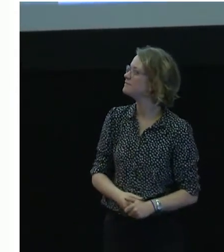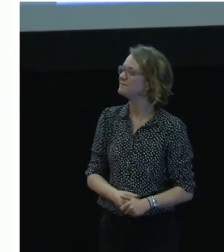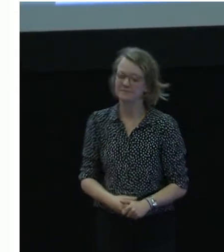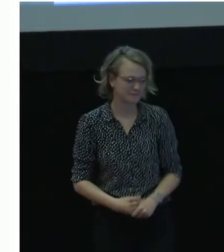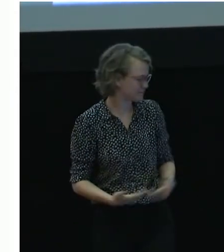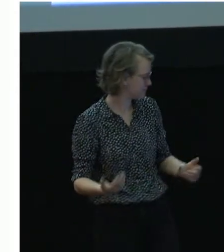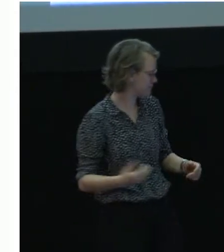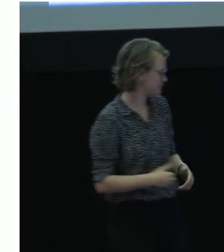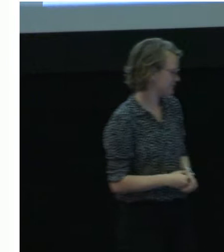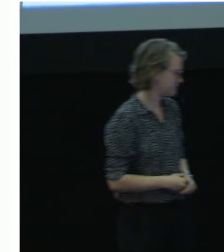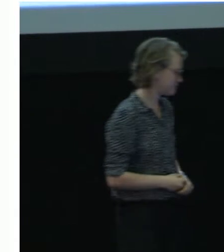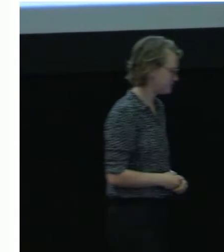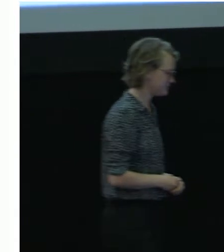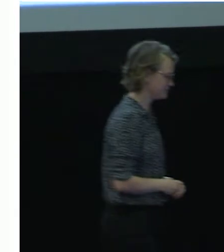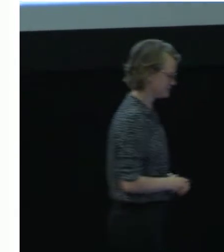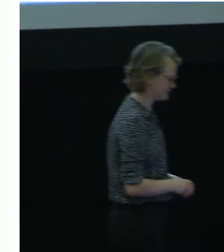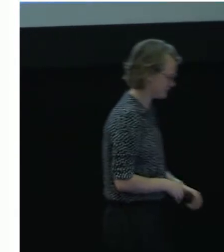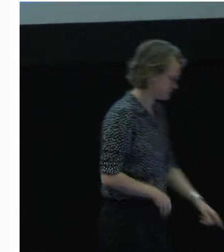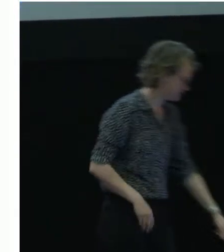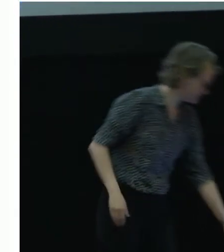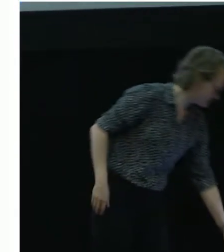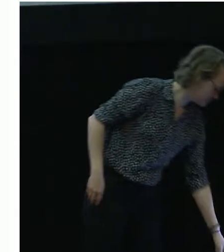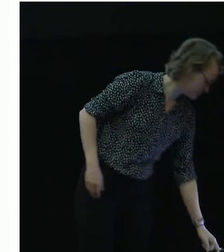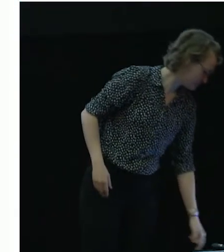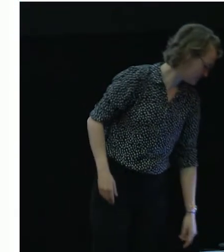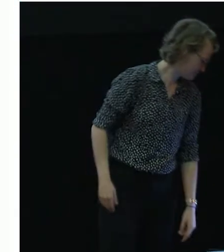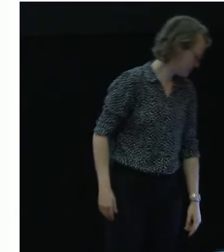the start. And sometimes I really can't be bothered.